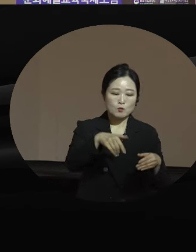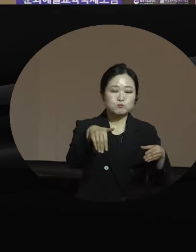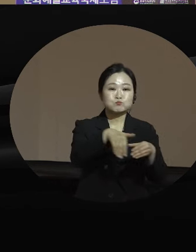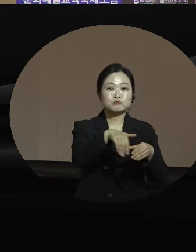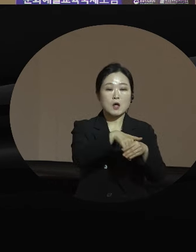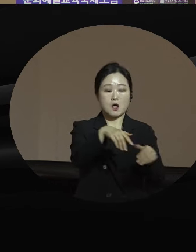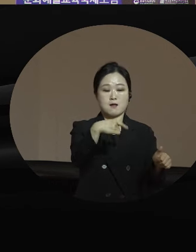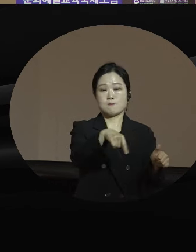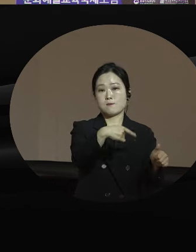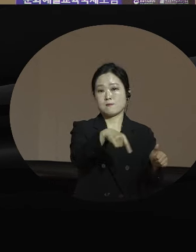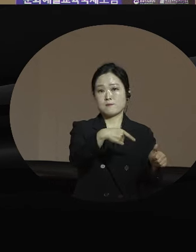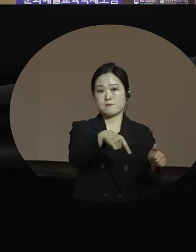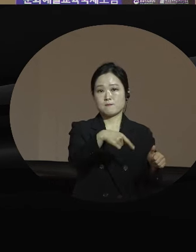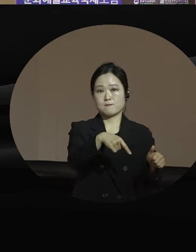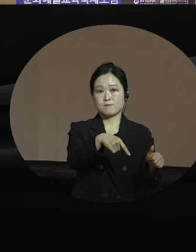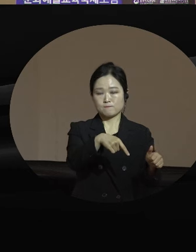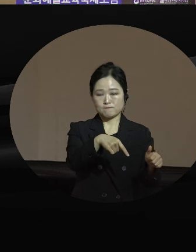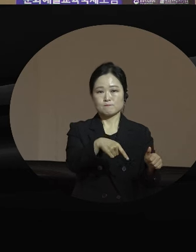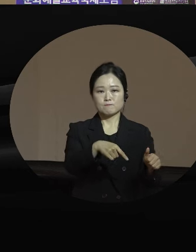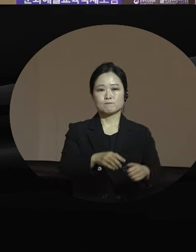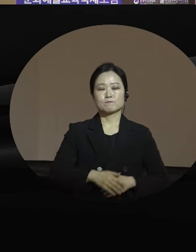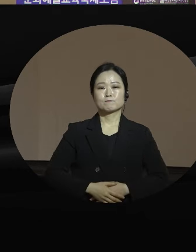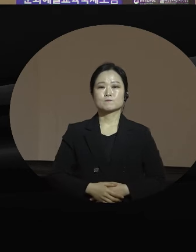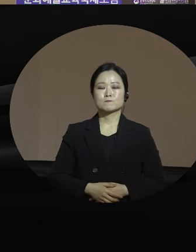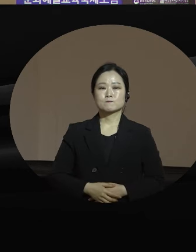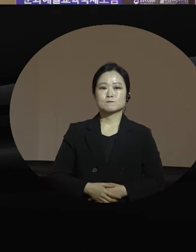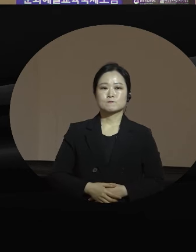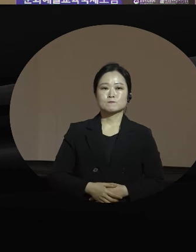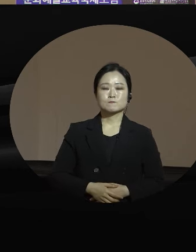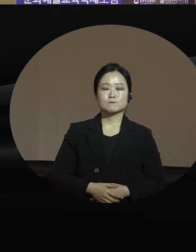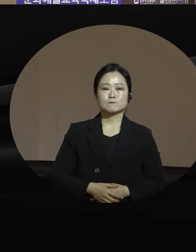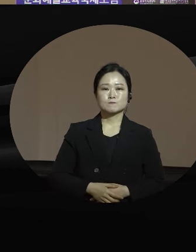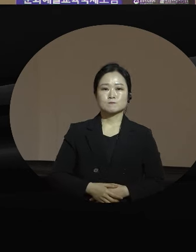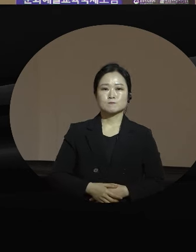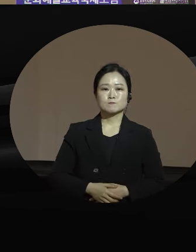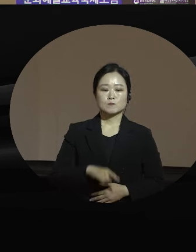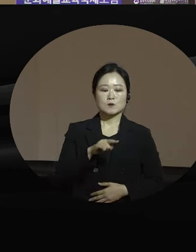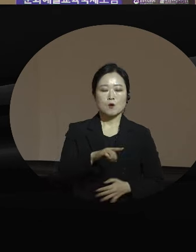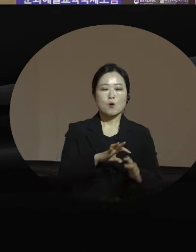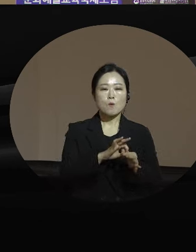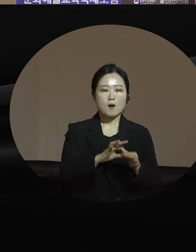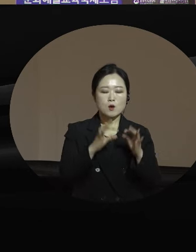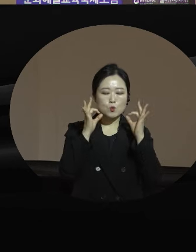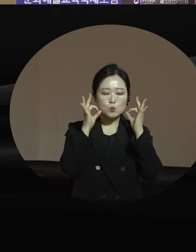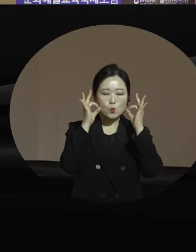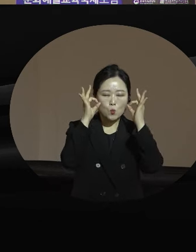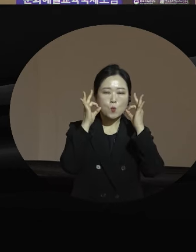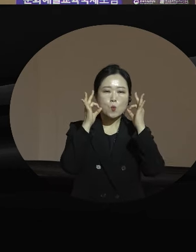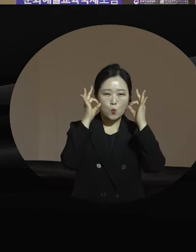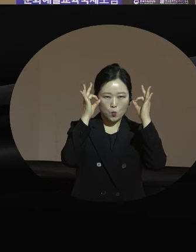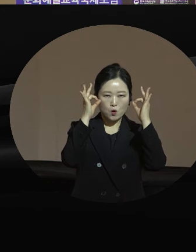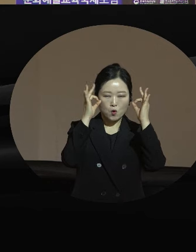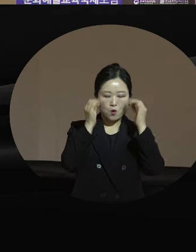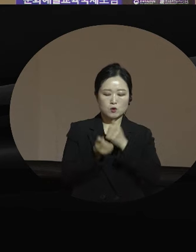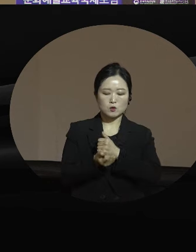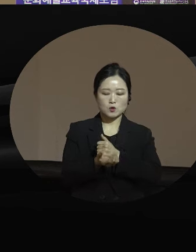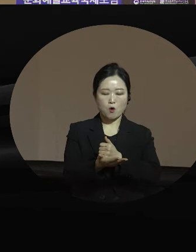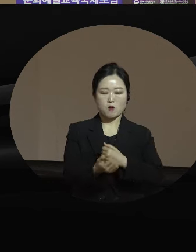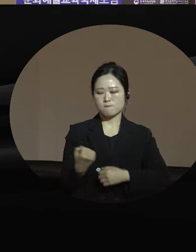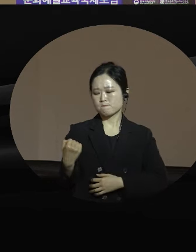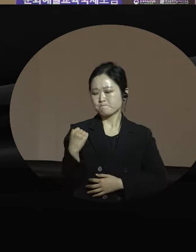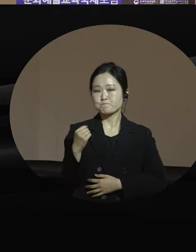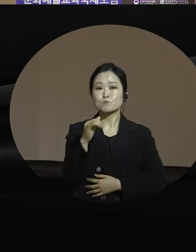all has the highest influence, or it has more 20%. It means that we are